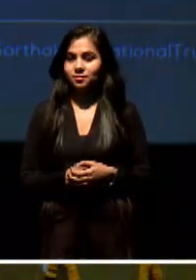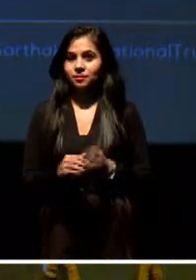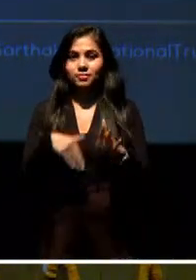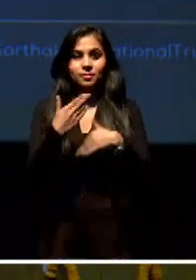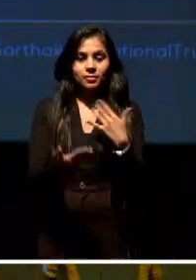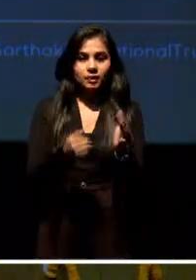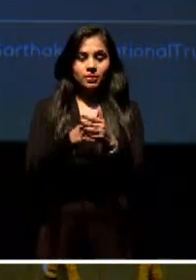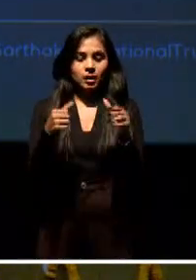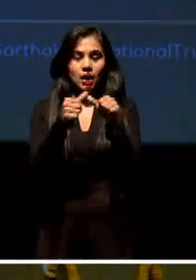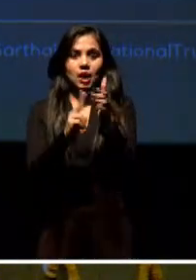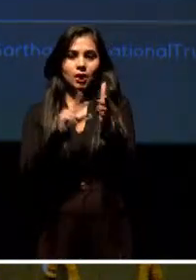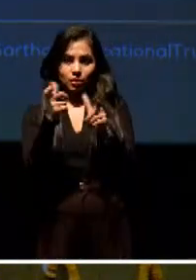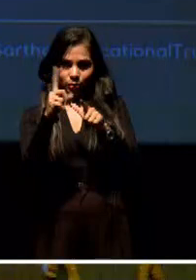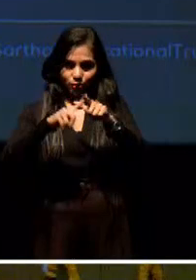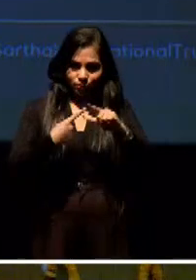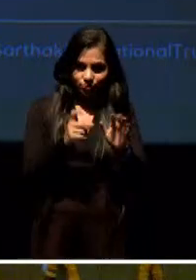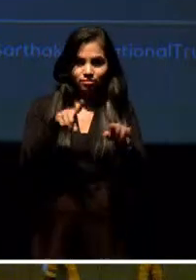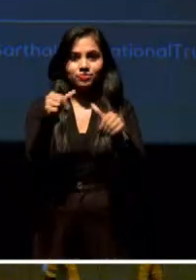Mr. Anuj Aggarwal,